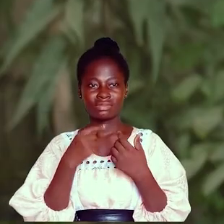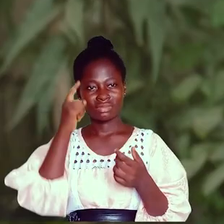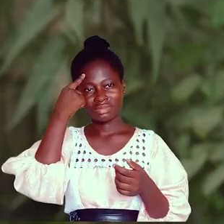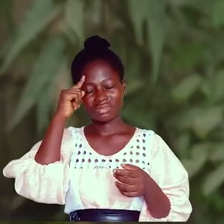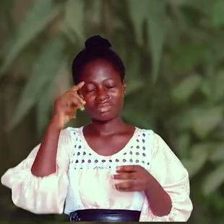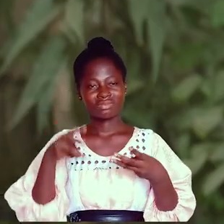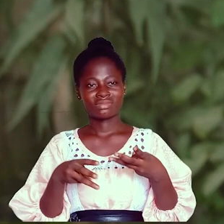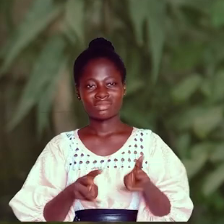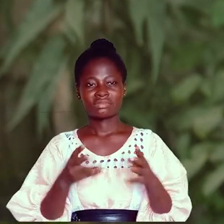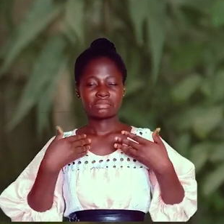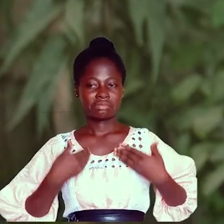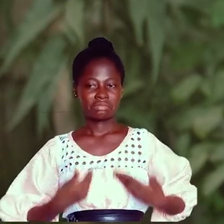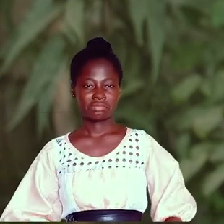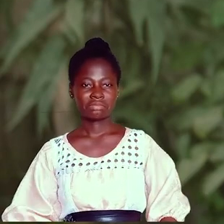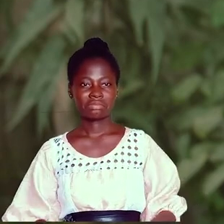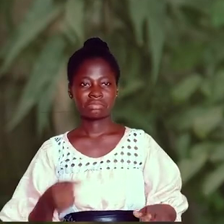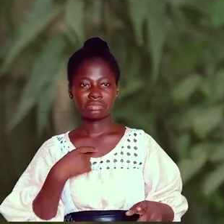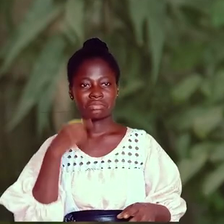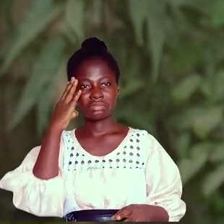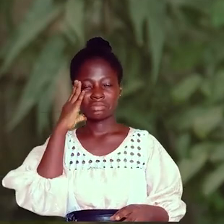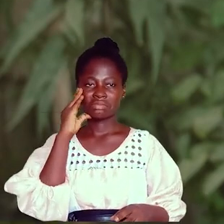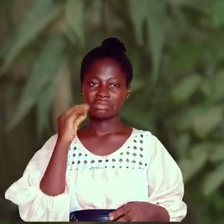shouldn't be thinking that way because this is me. This is